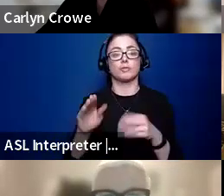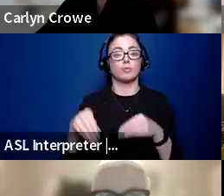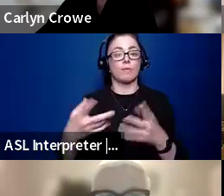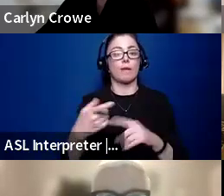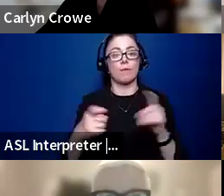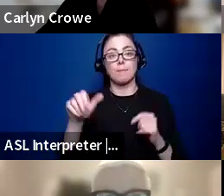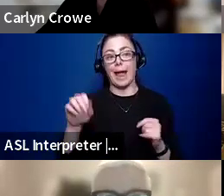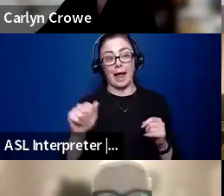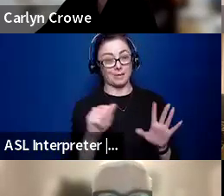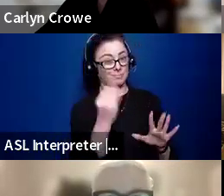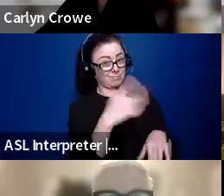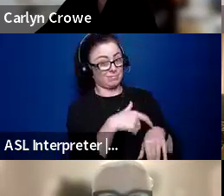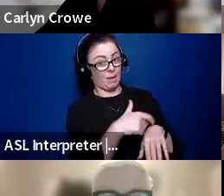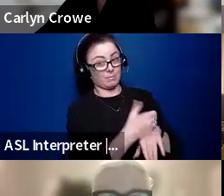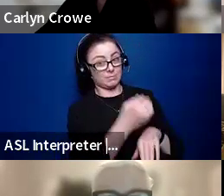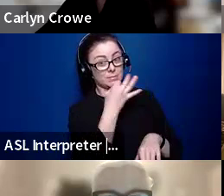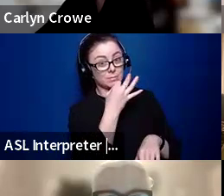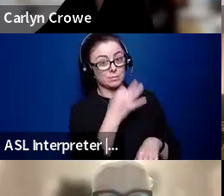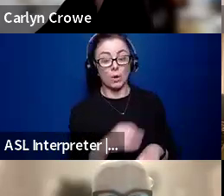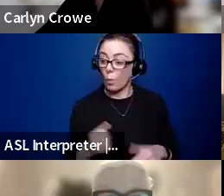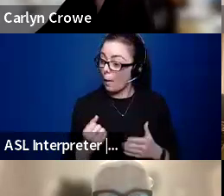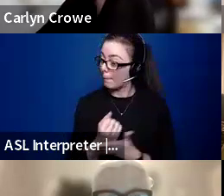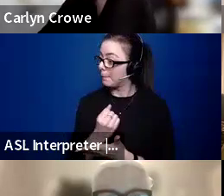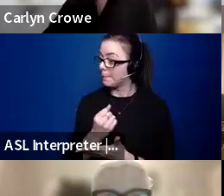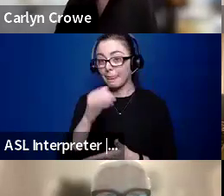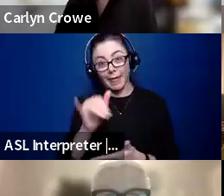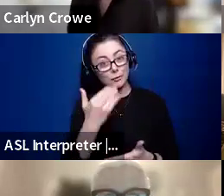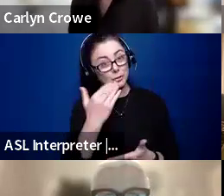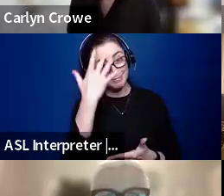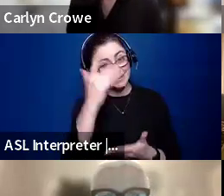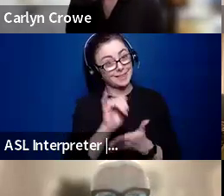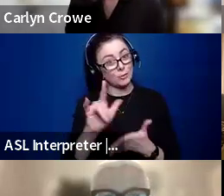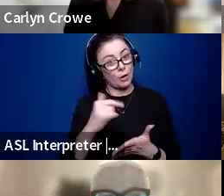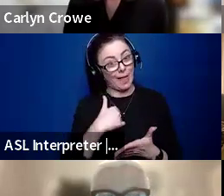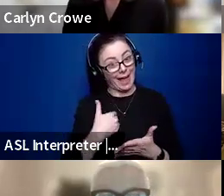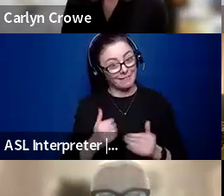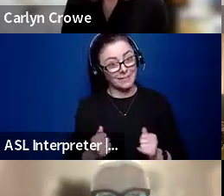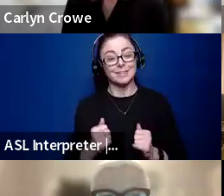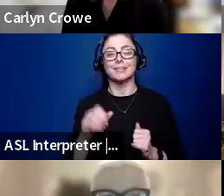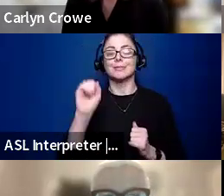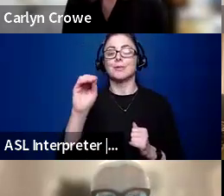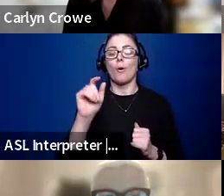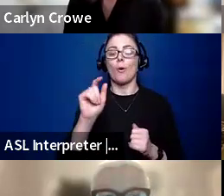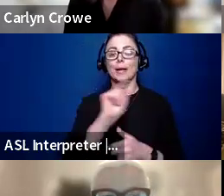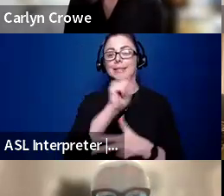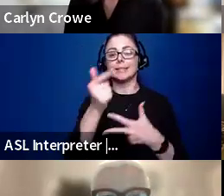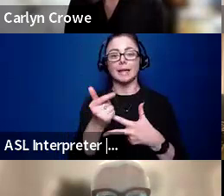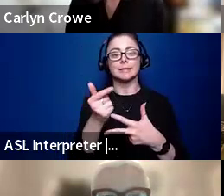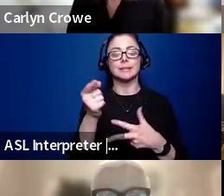And we're just about out of time, Emma. Well, that's good, because that is all I have. So then next up is going to